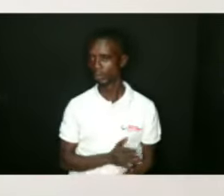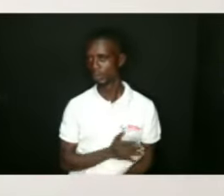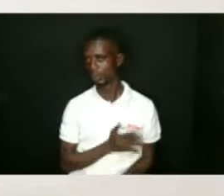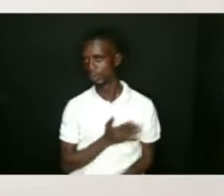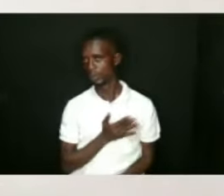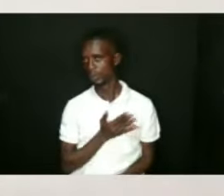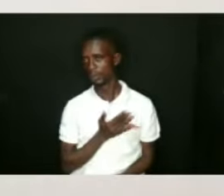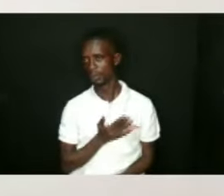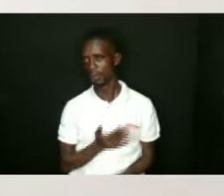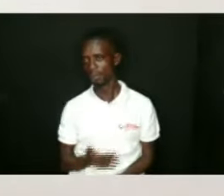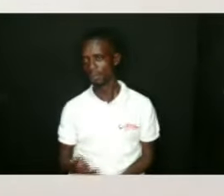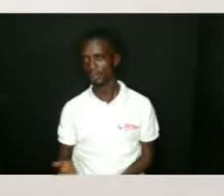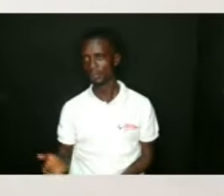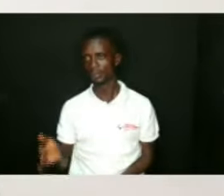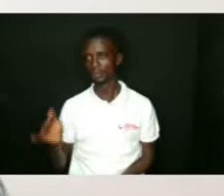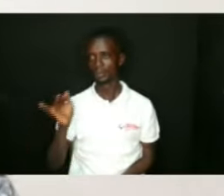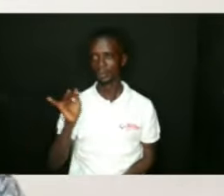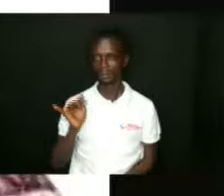ya